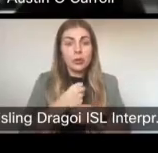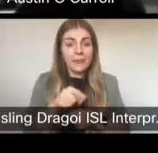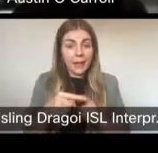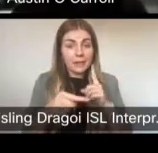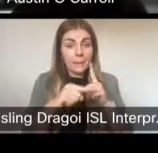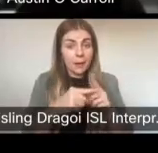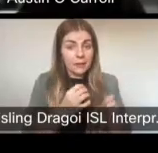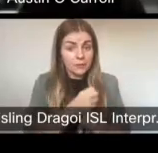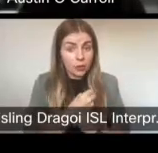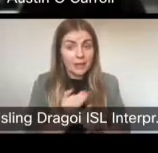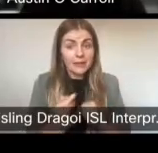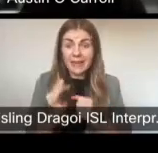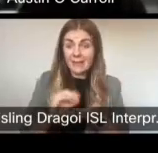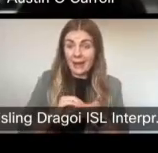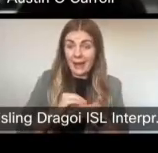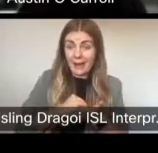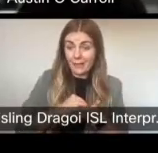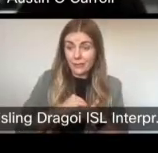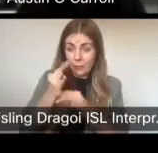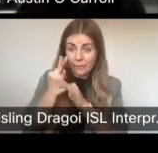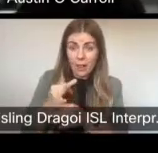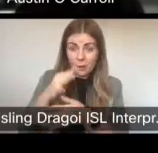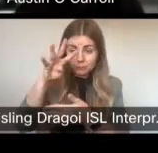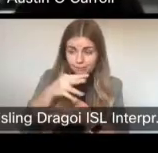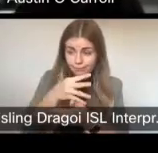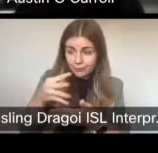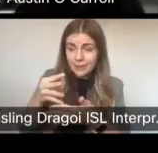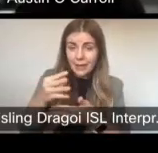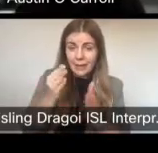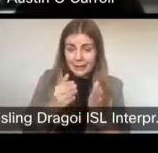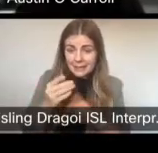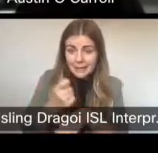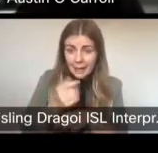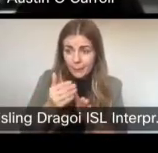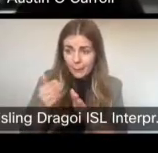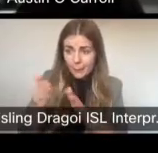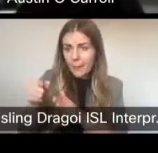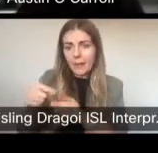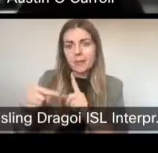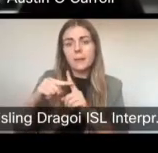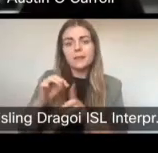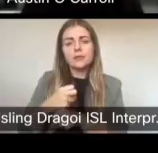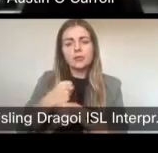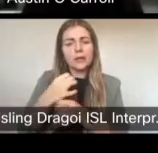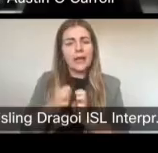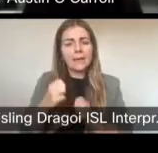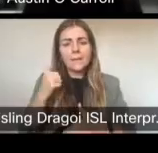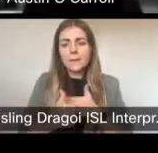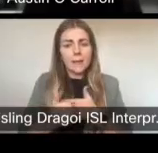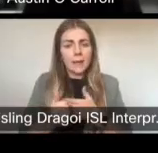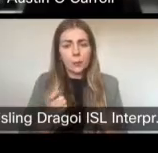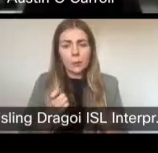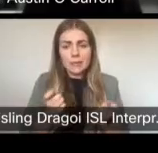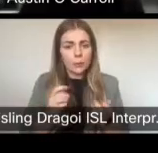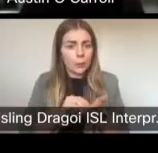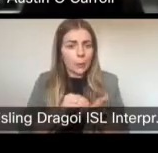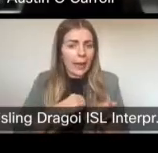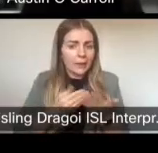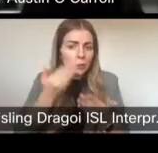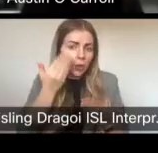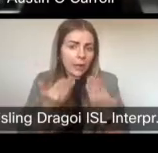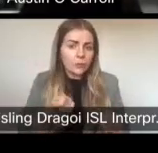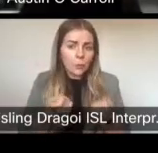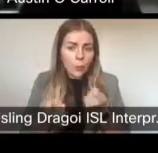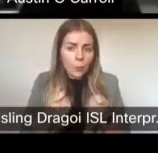to a timetable, that's positive stress. Every single day we deal with positive stress, and you have to learn to cope with positive stress because it's part of